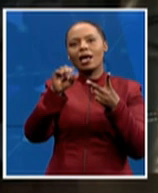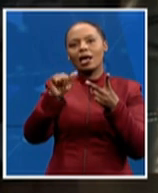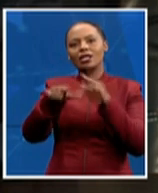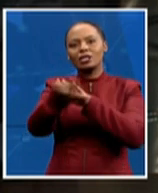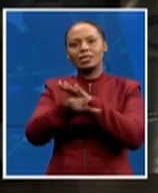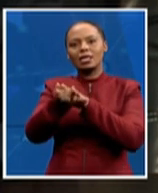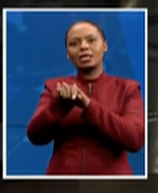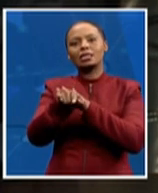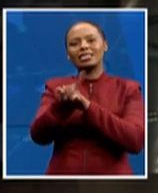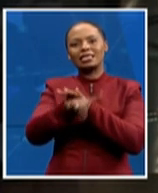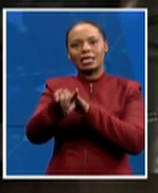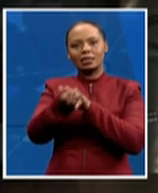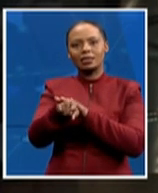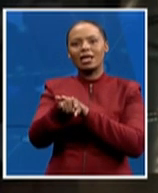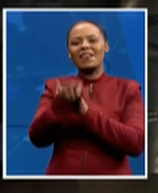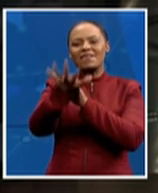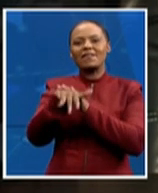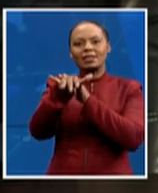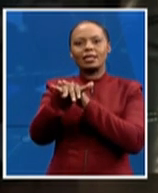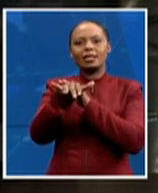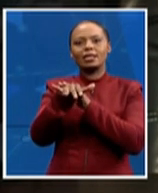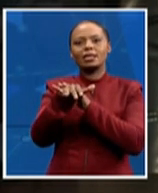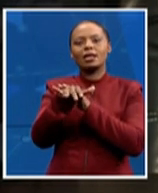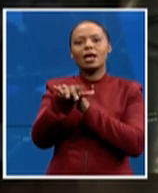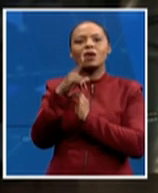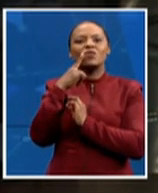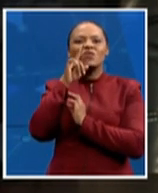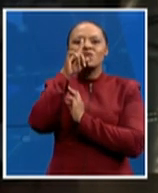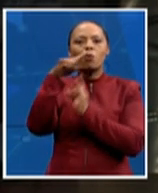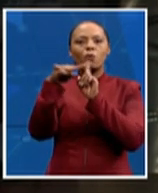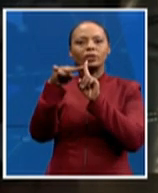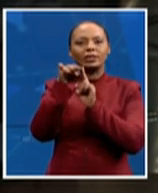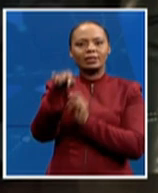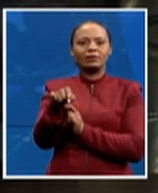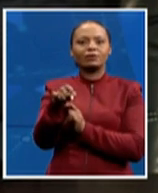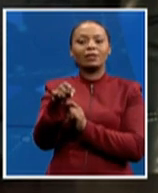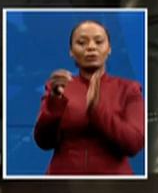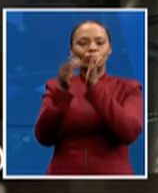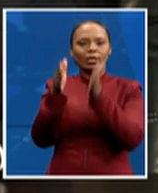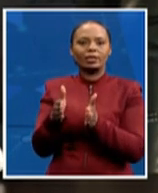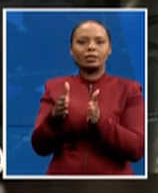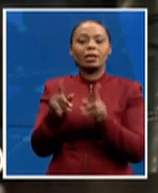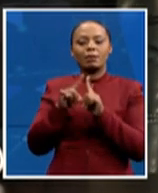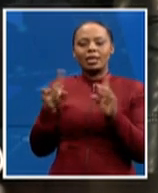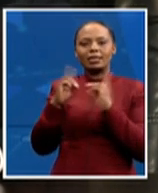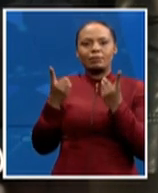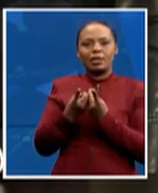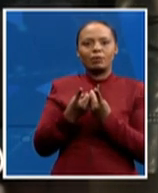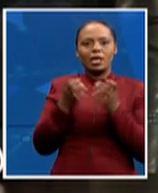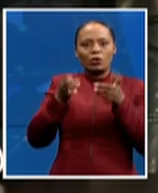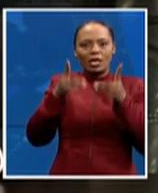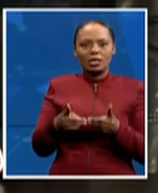learners. The Department of Education will continue to implement COVID-19 protocol and to